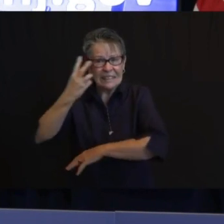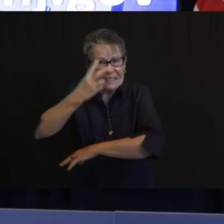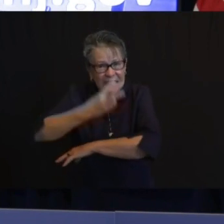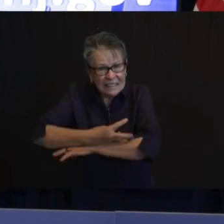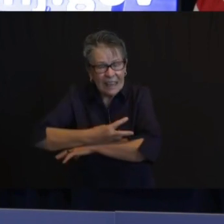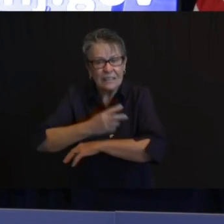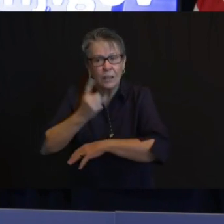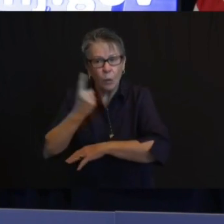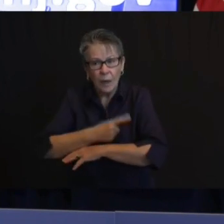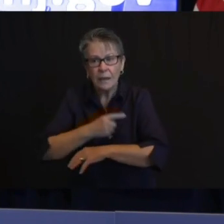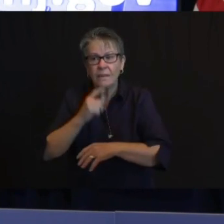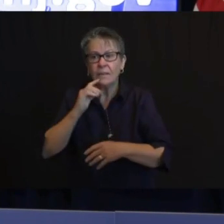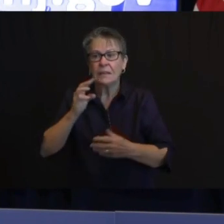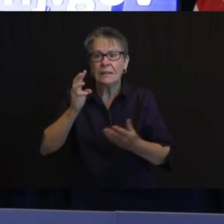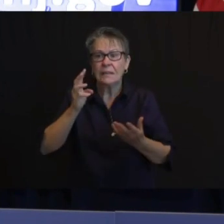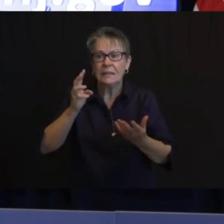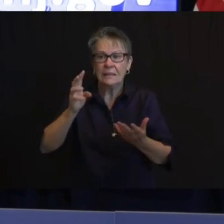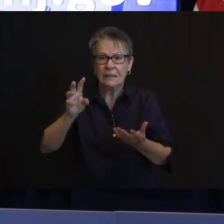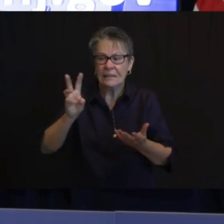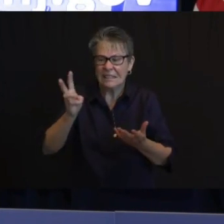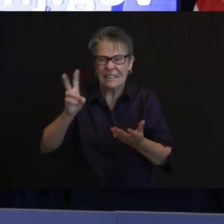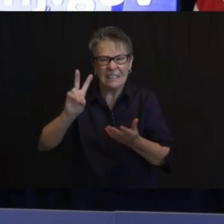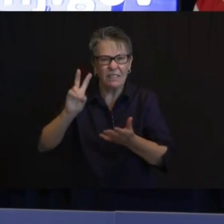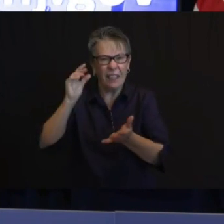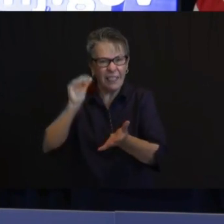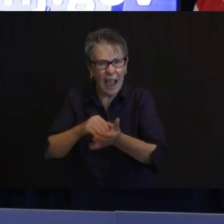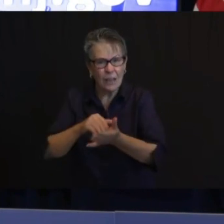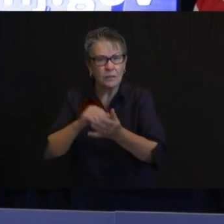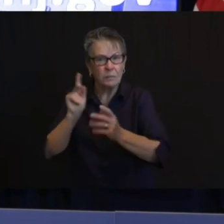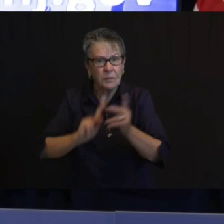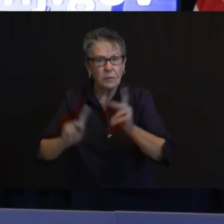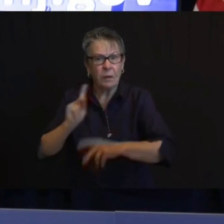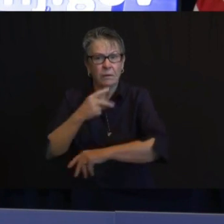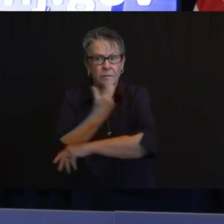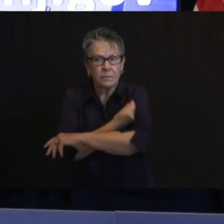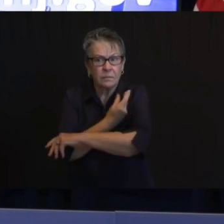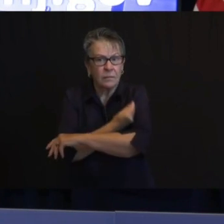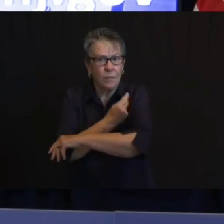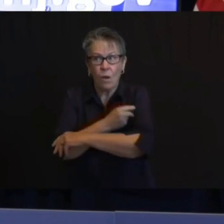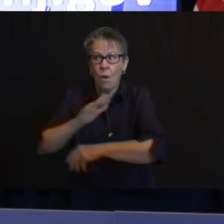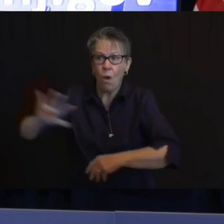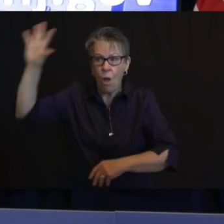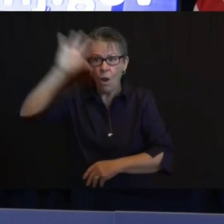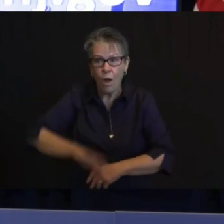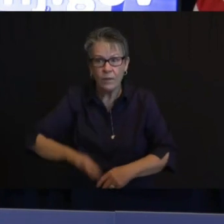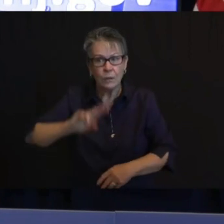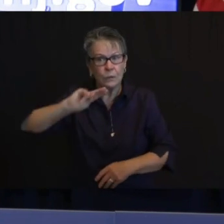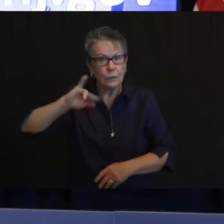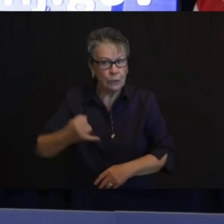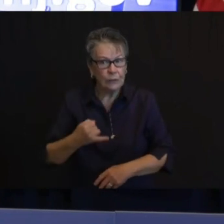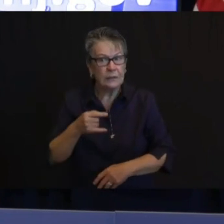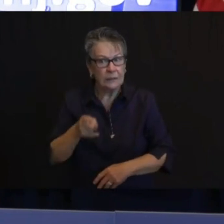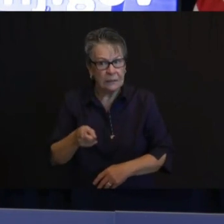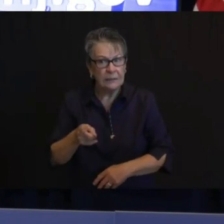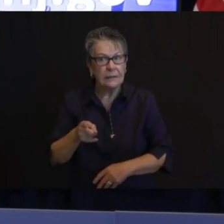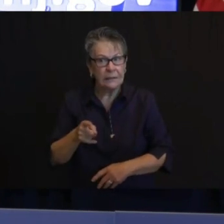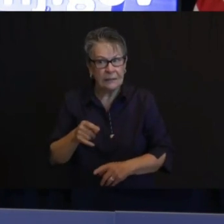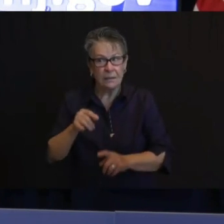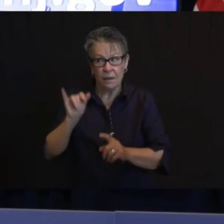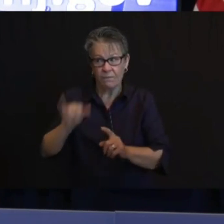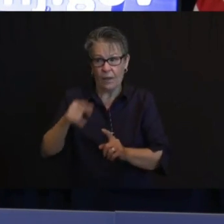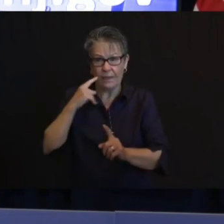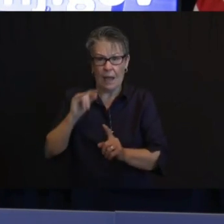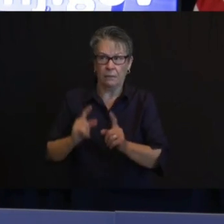a day to complete that 70% in a 6-month period. Now, put that